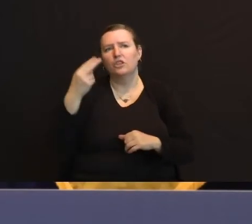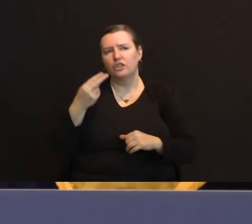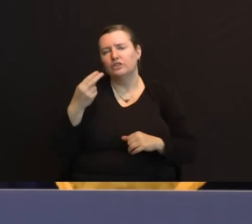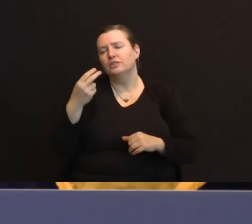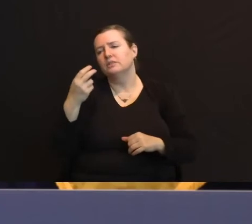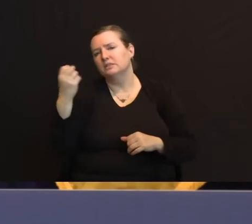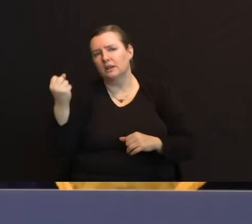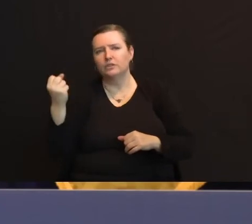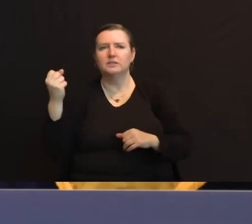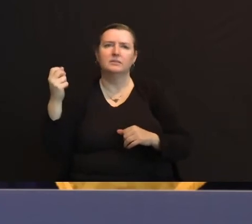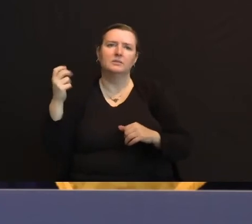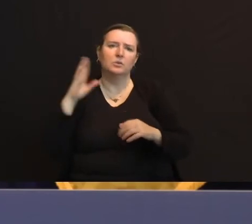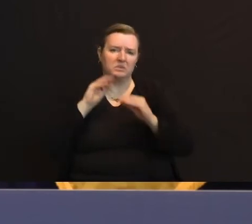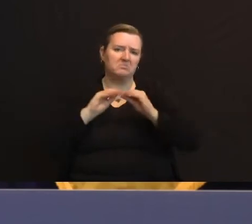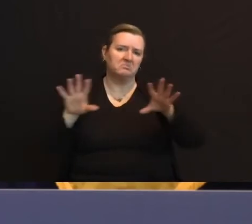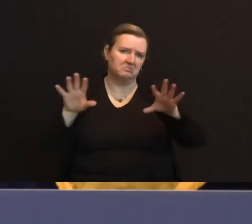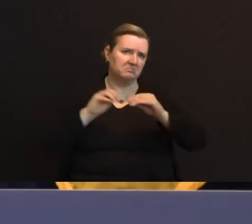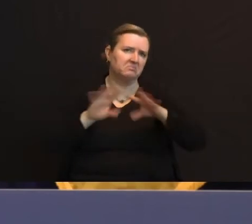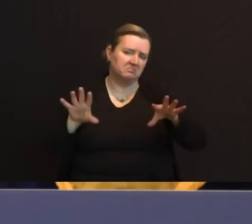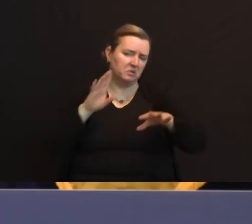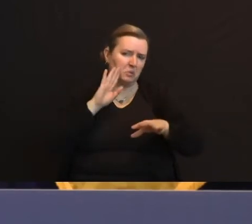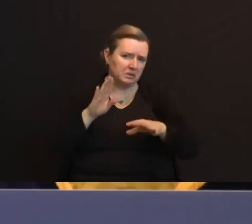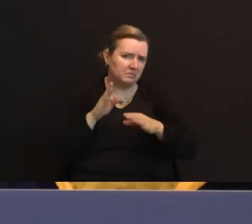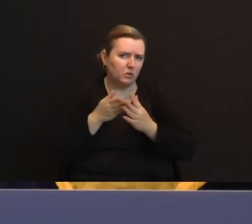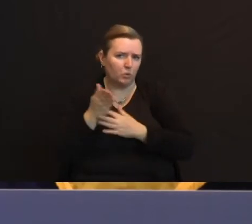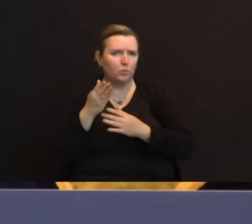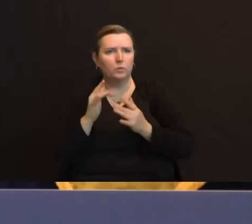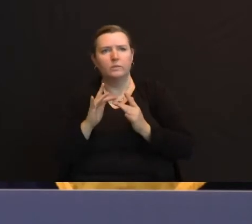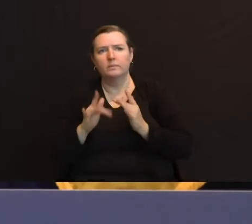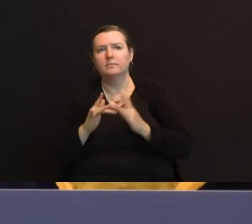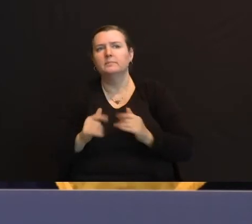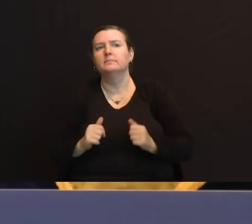as we need to. Dustin, good afternoon.